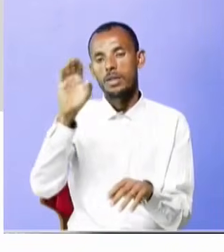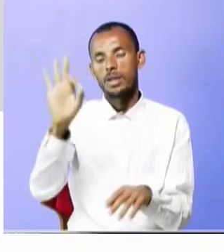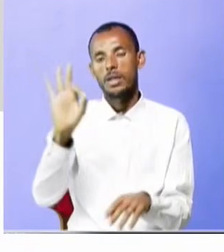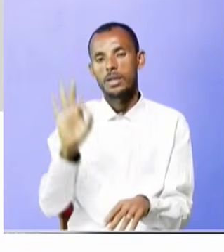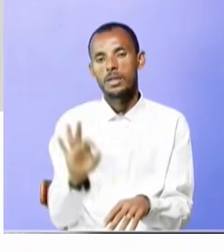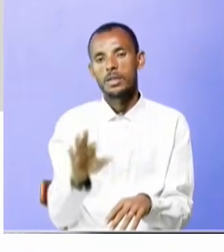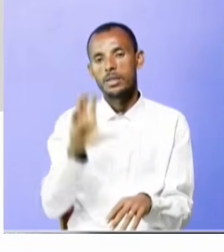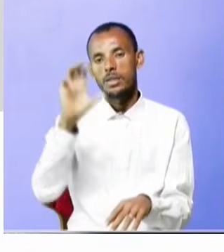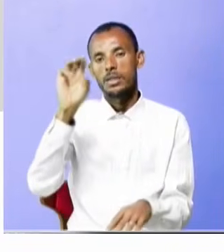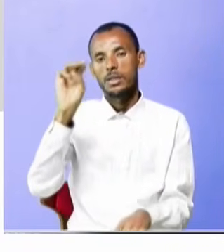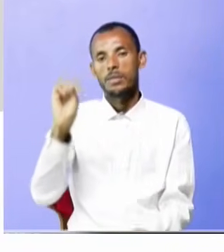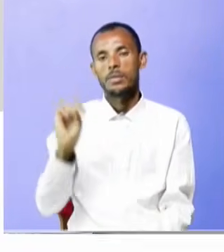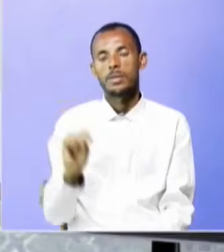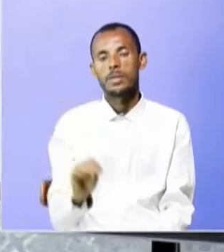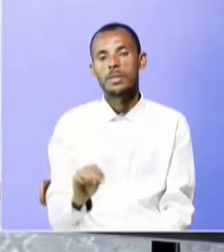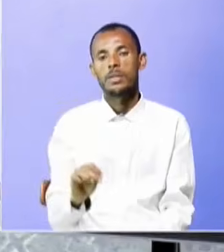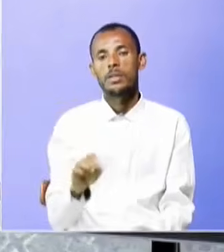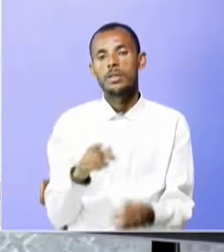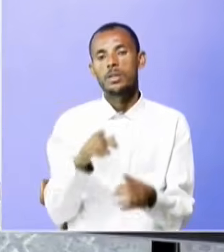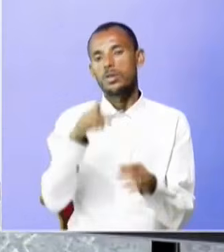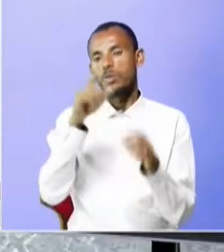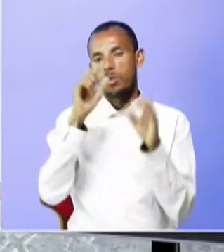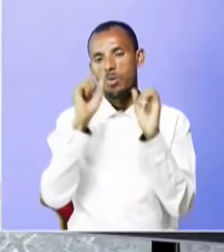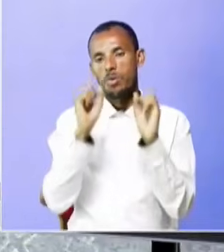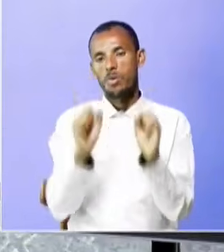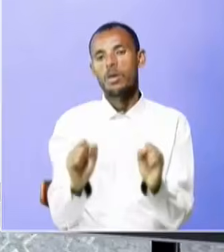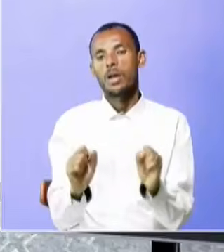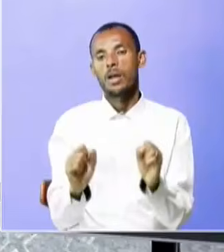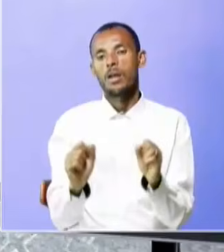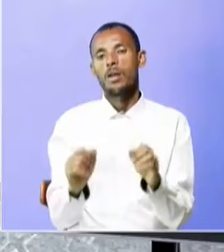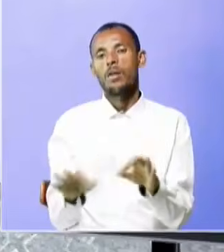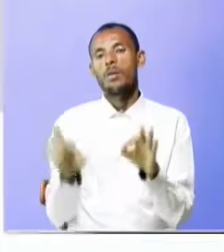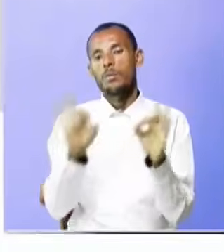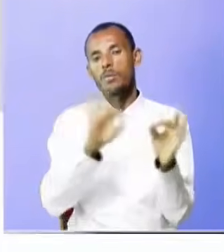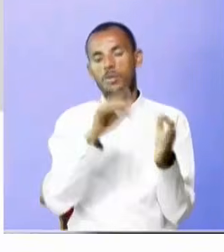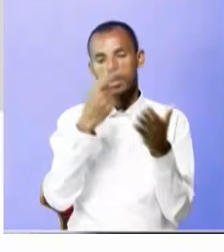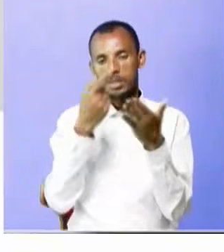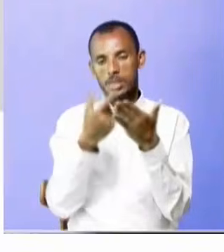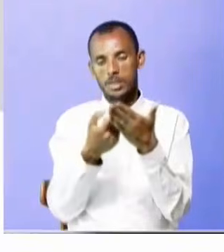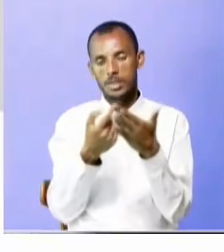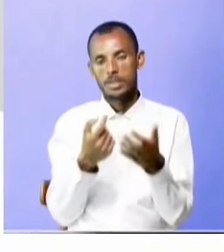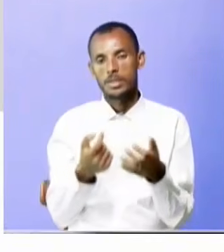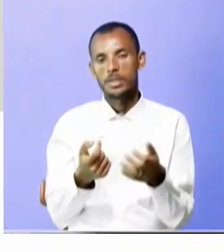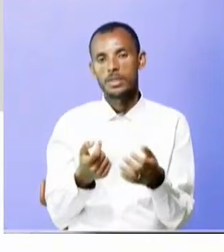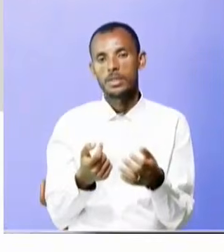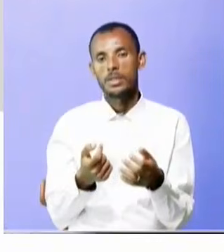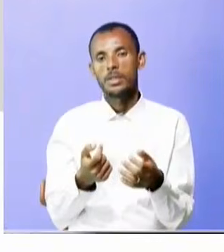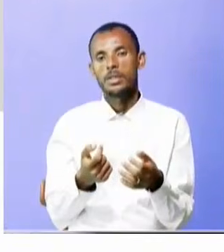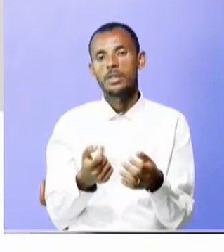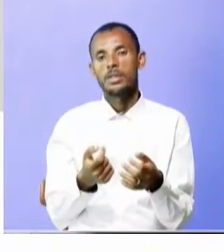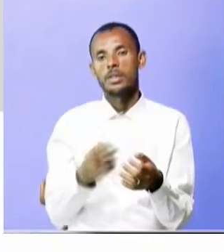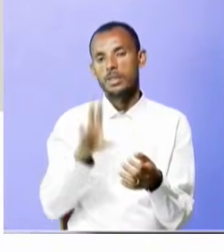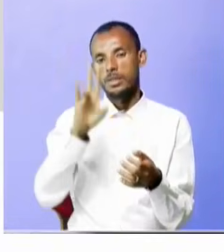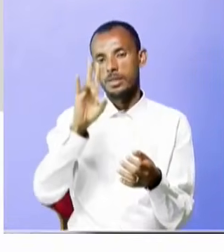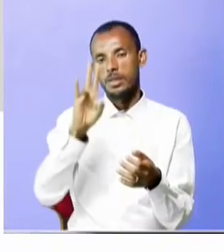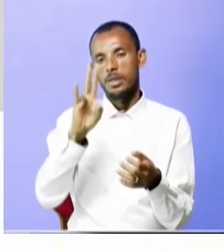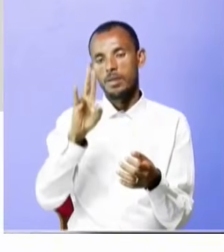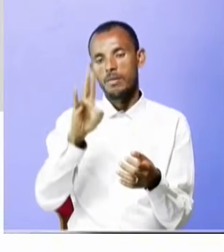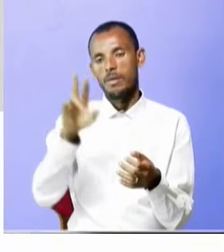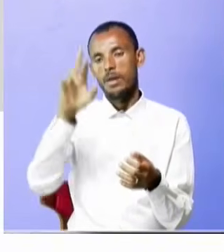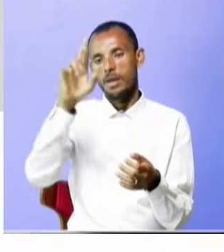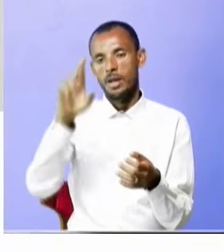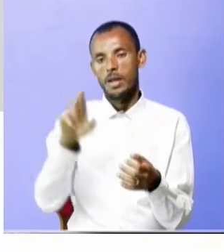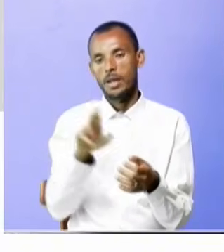149 centimeter. So you can put this like 7